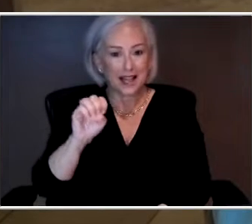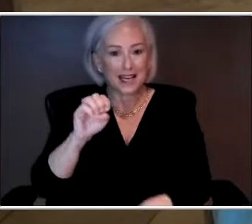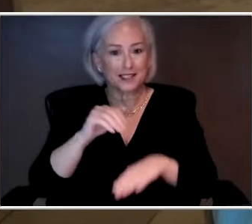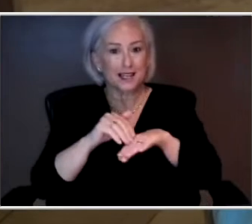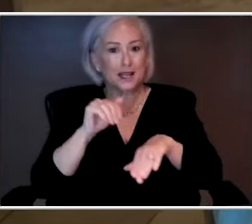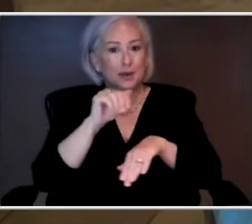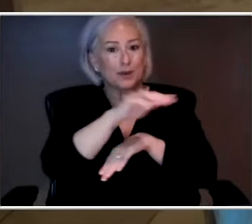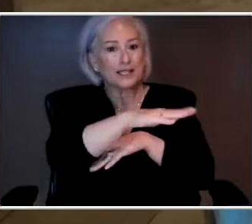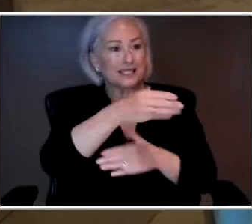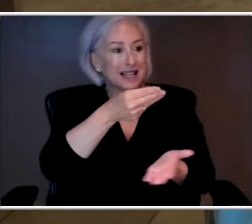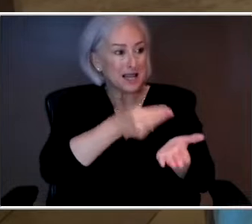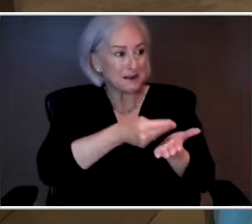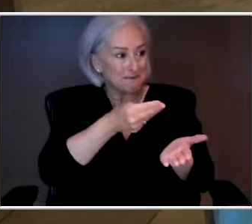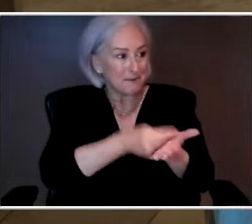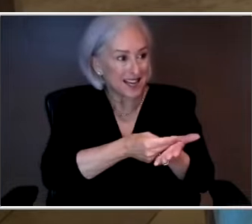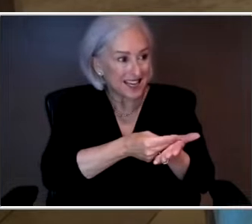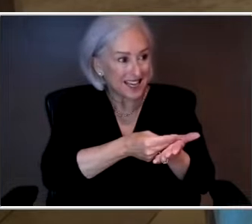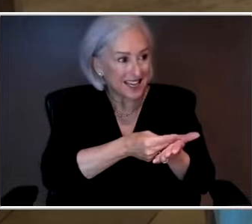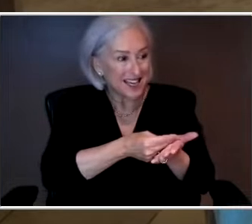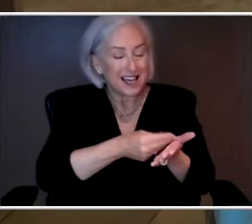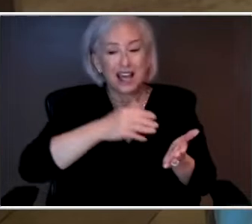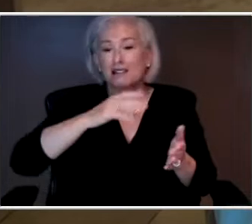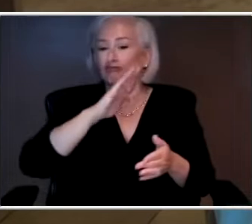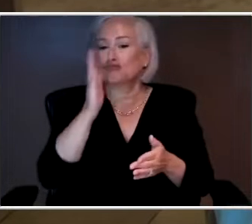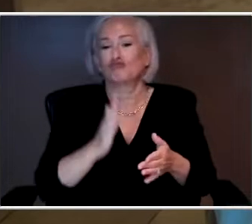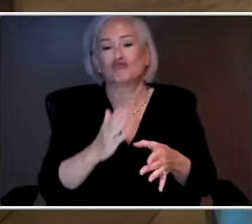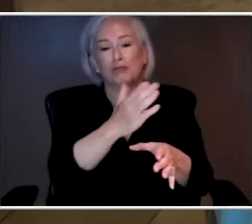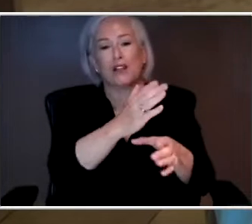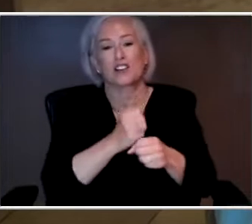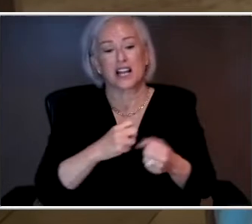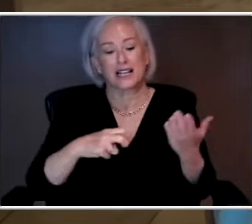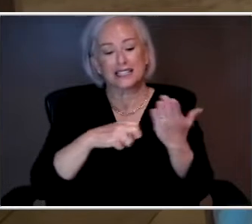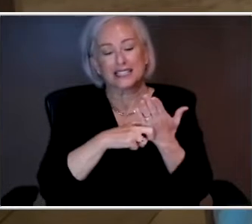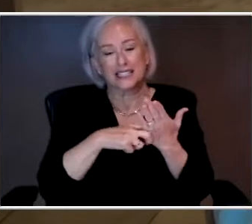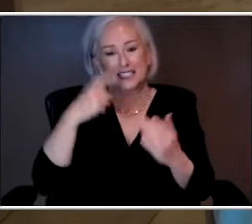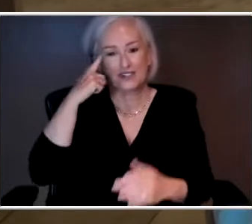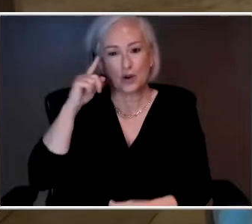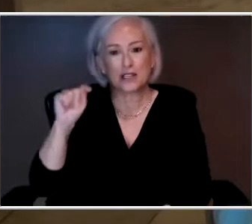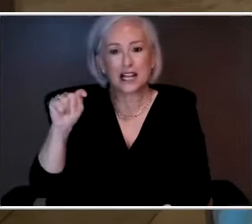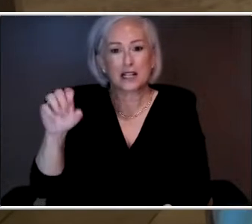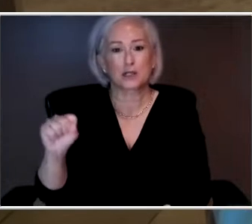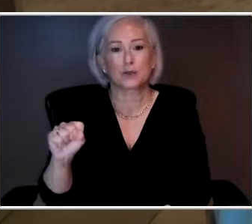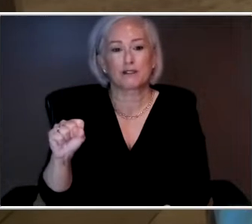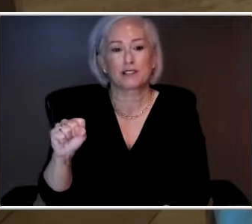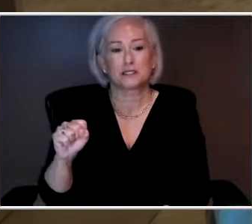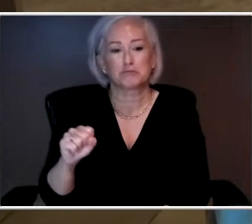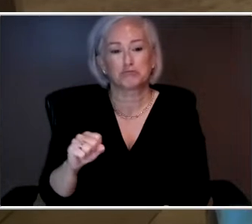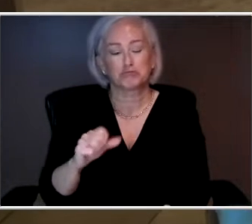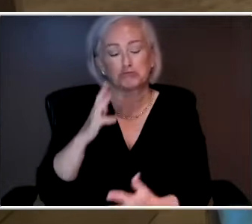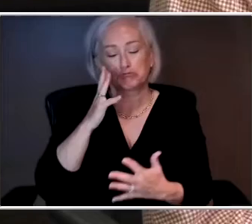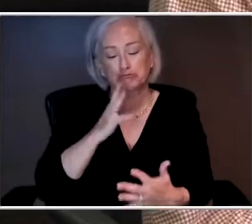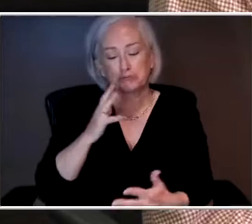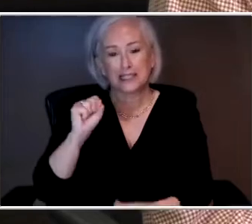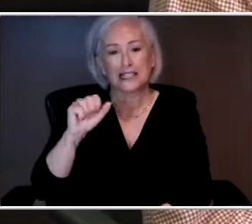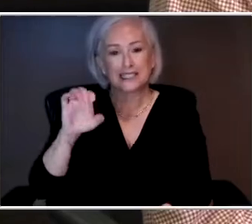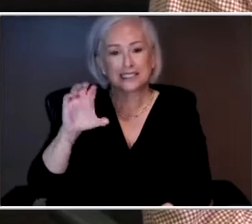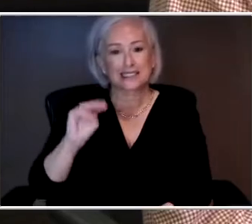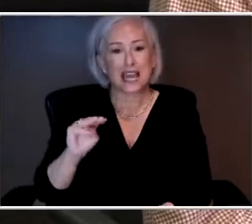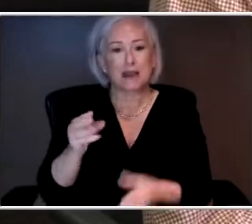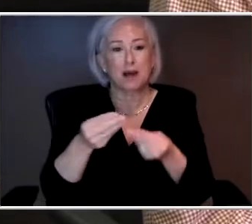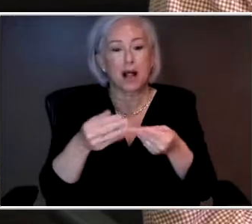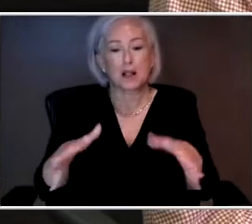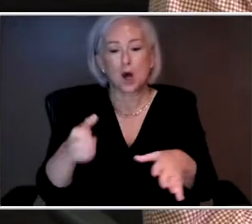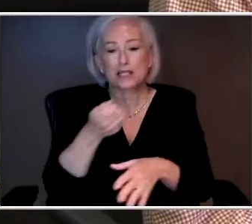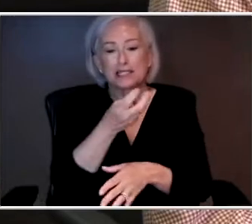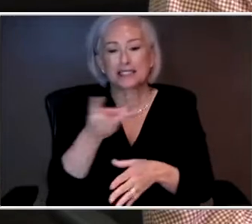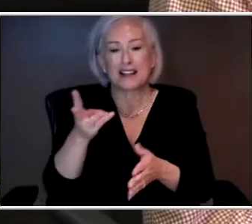us the tickets back. So it ended up being a scam that we were out a couple $1,000s on. Frank's son had